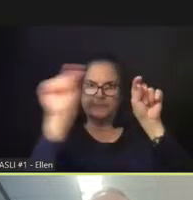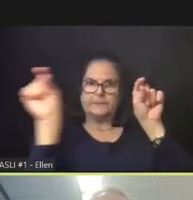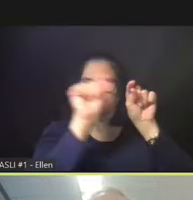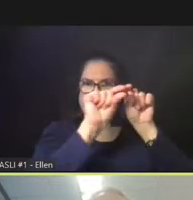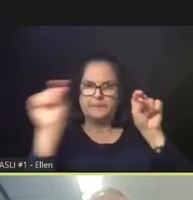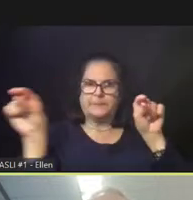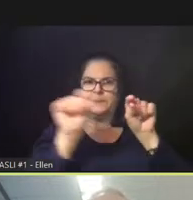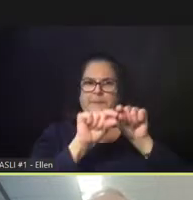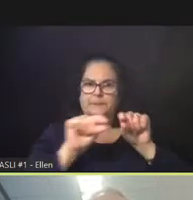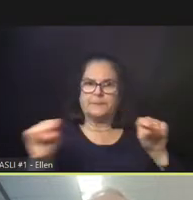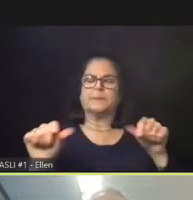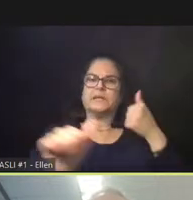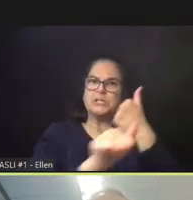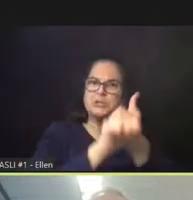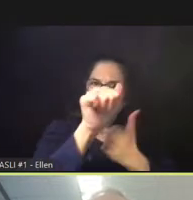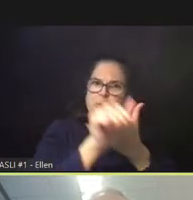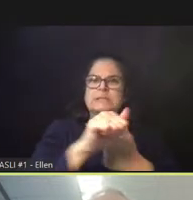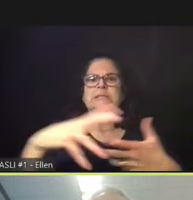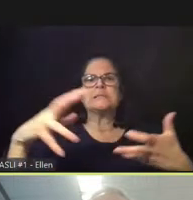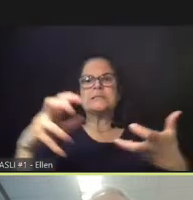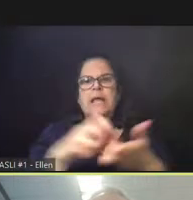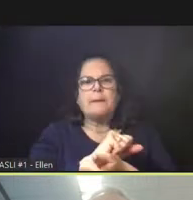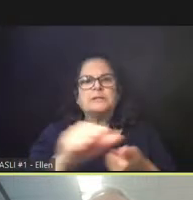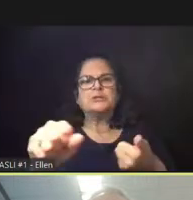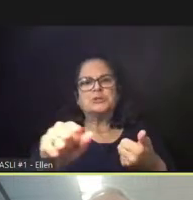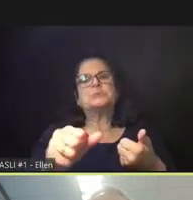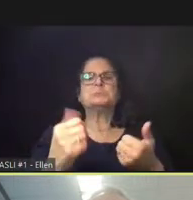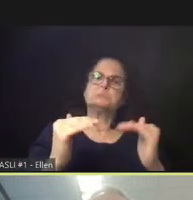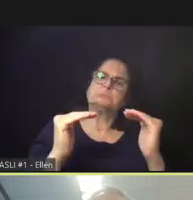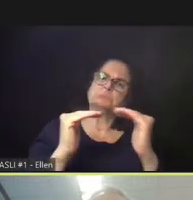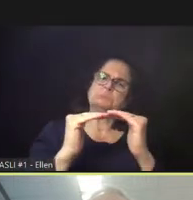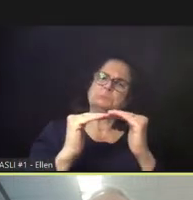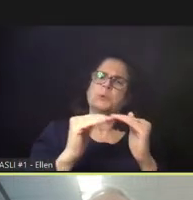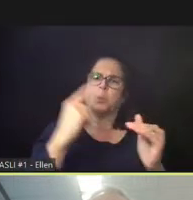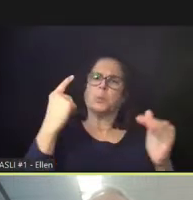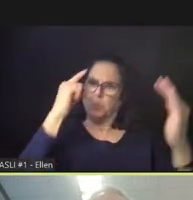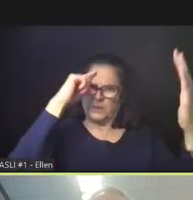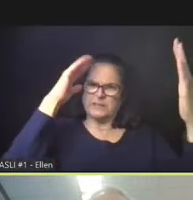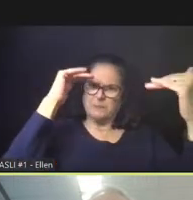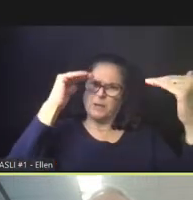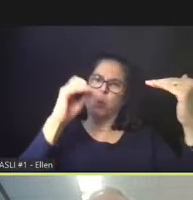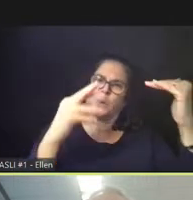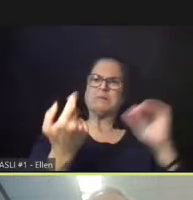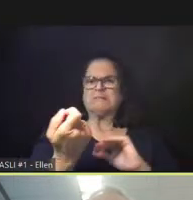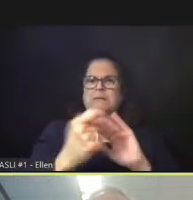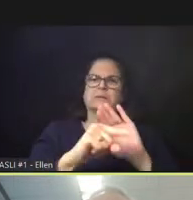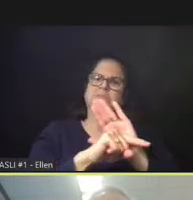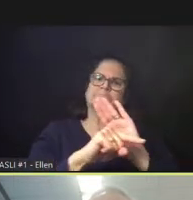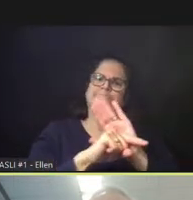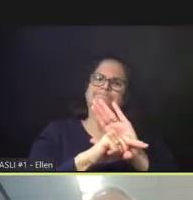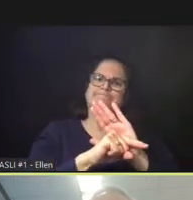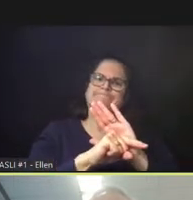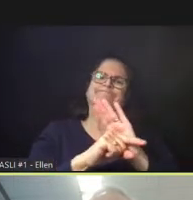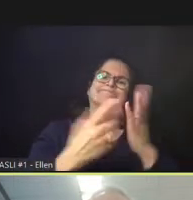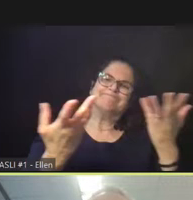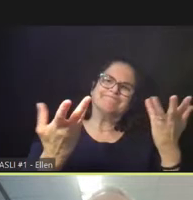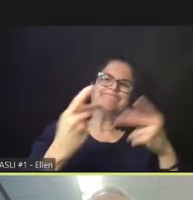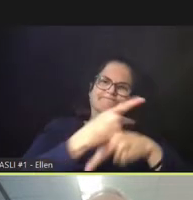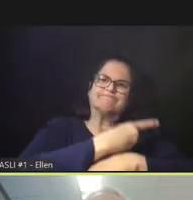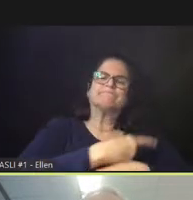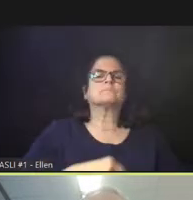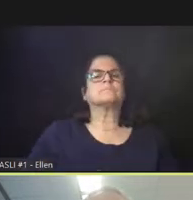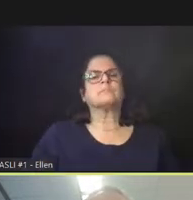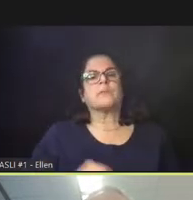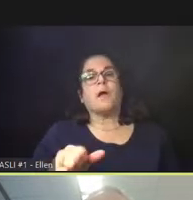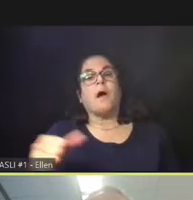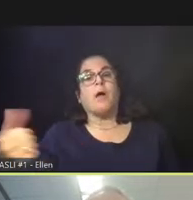and damages coming in either as expected or slightly negative, unfavorable to budget. And then other